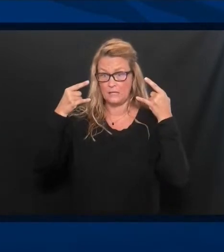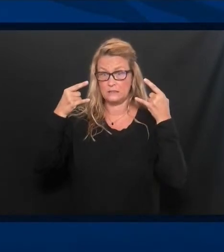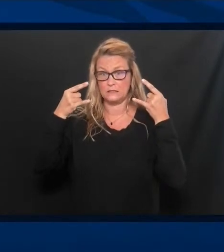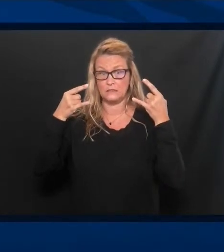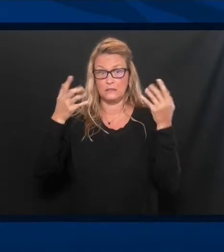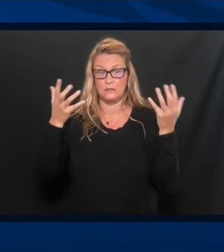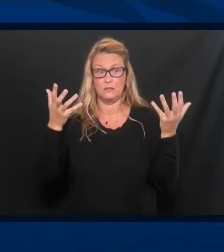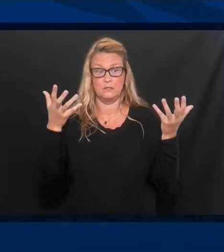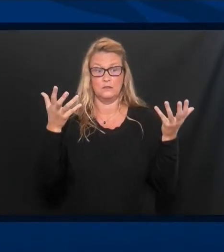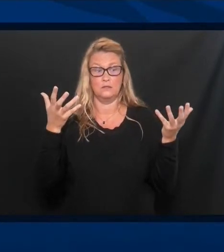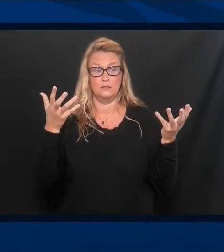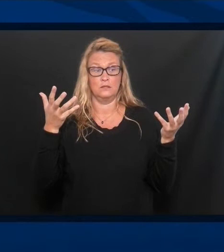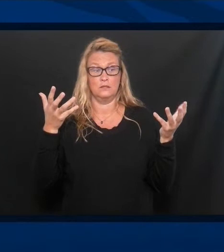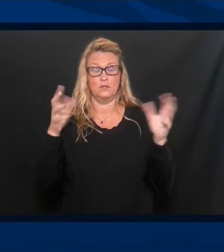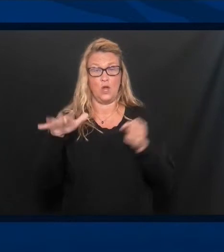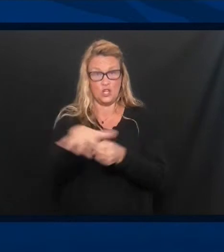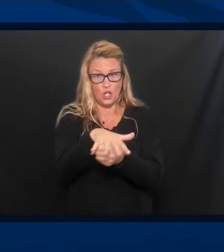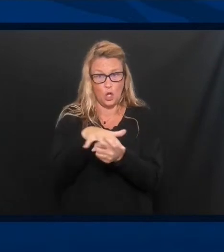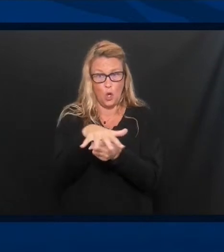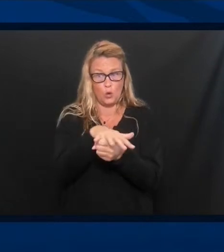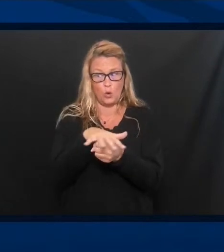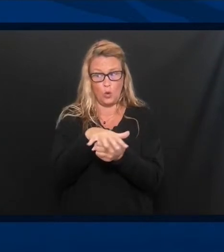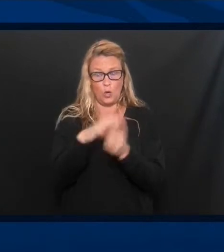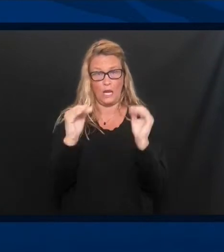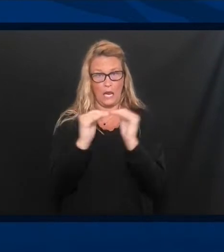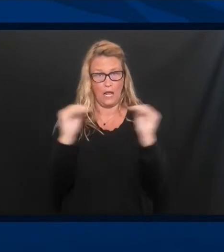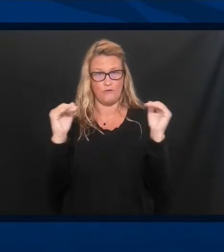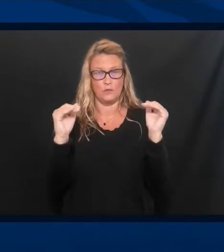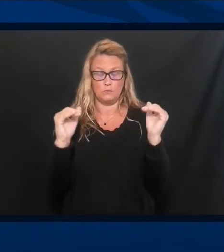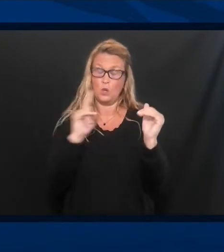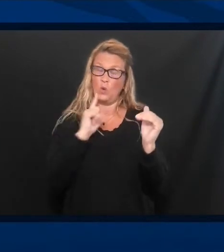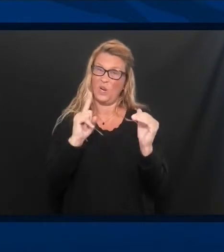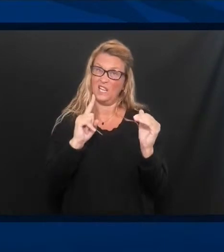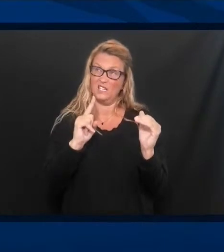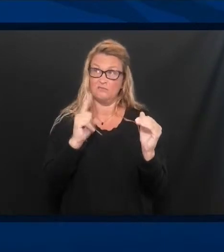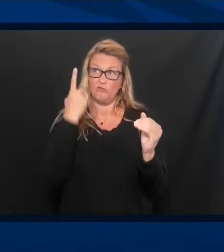Virginia to the local level, especially where schools are concerned.